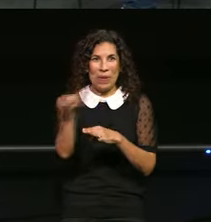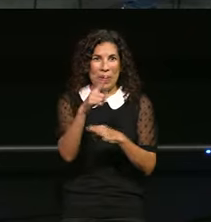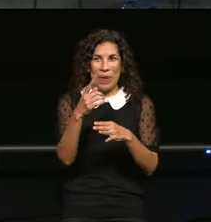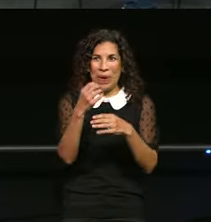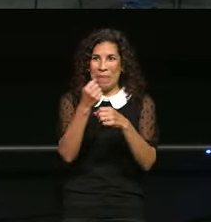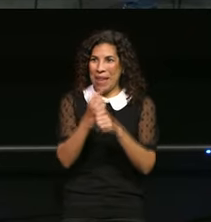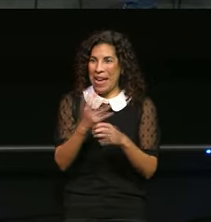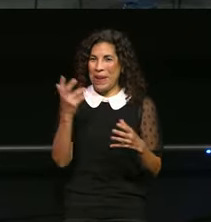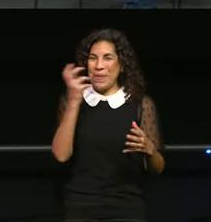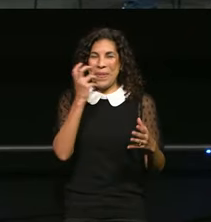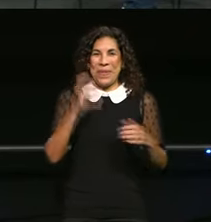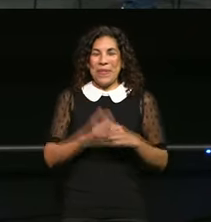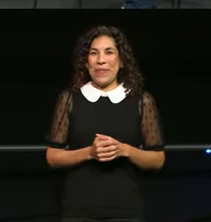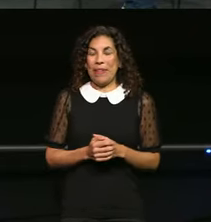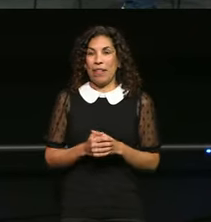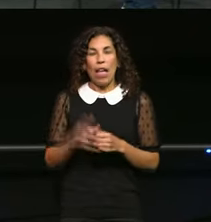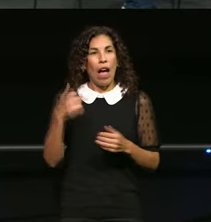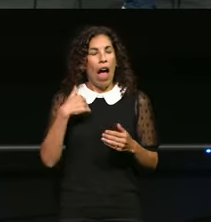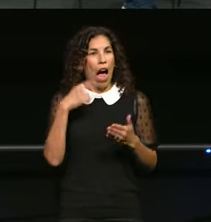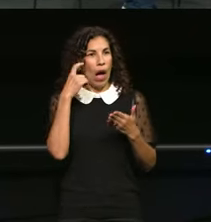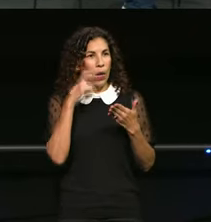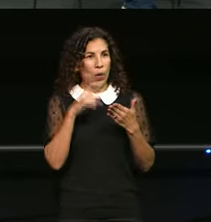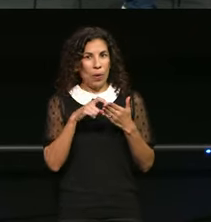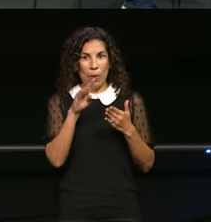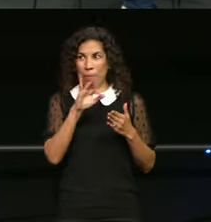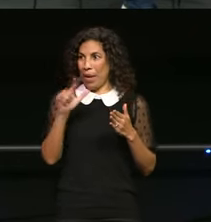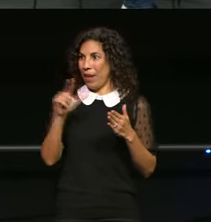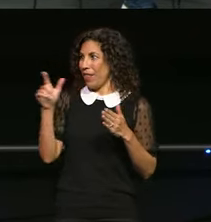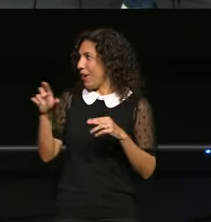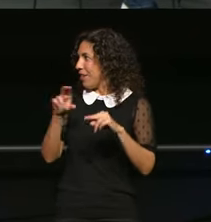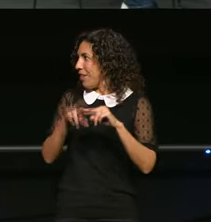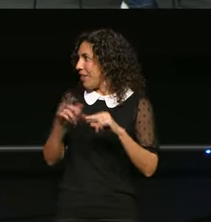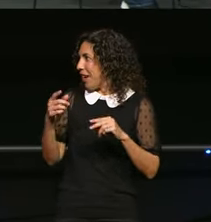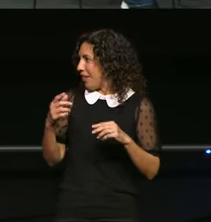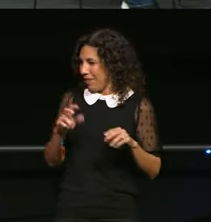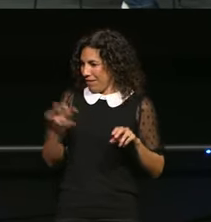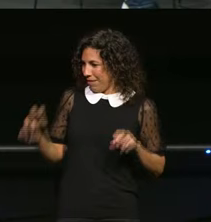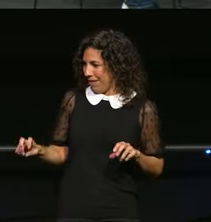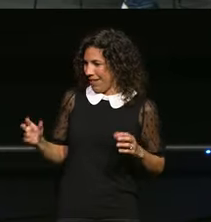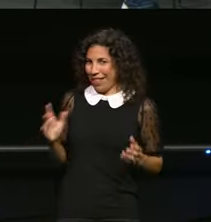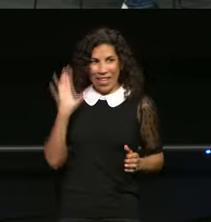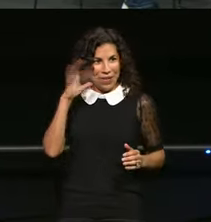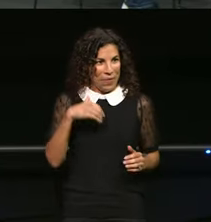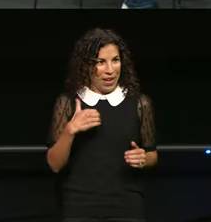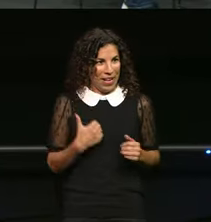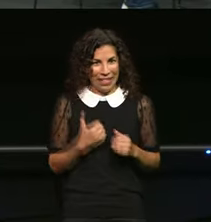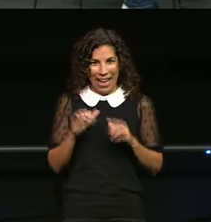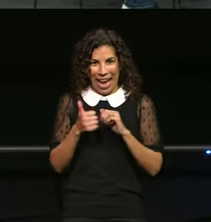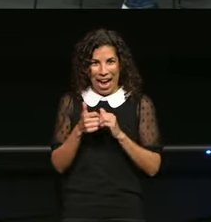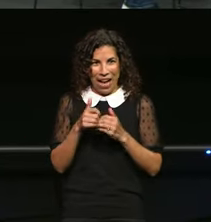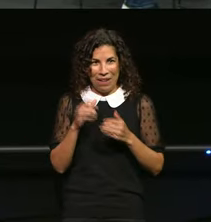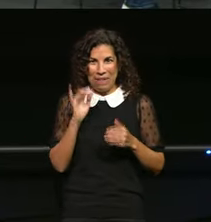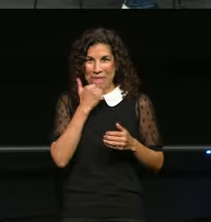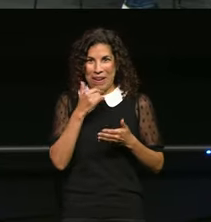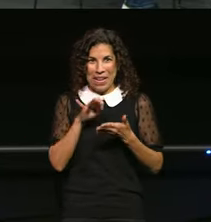So, hey, I noticed that. Bill, look, there's a chair next to you. That's weird. How did we miscount?